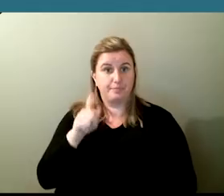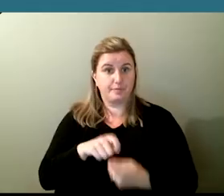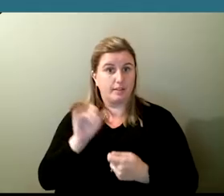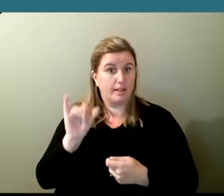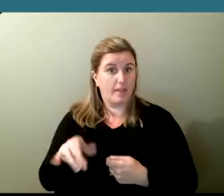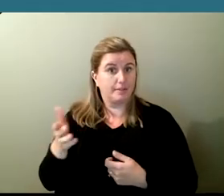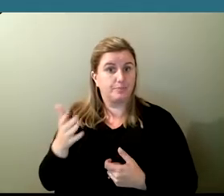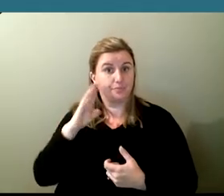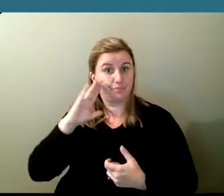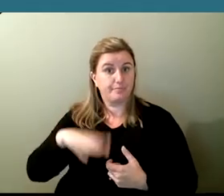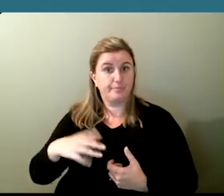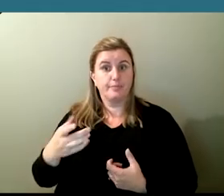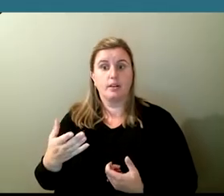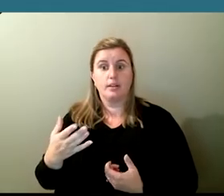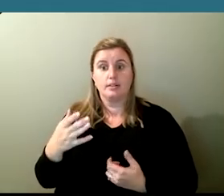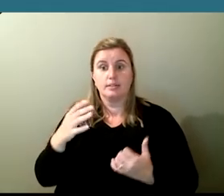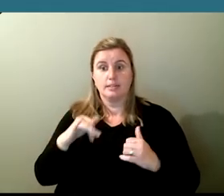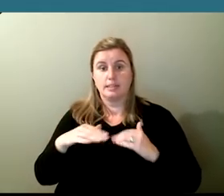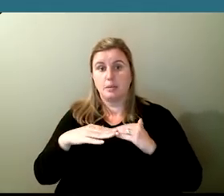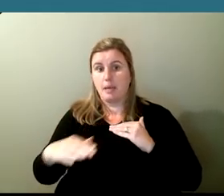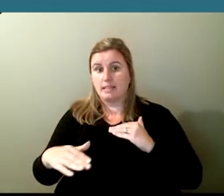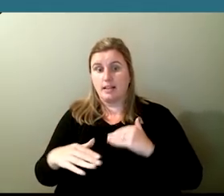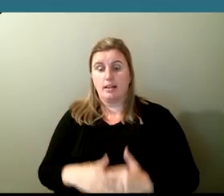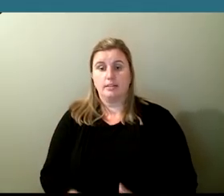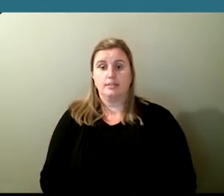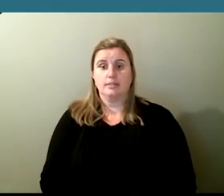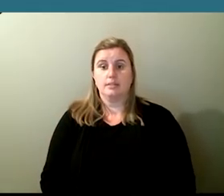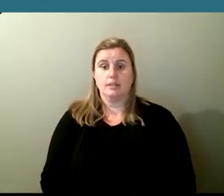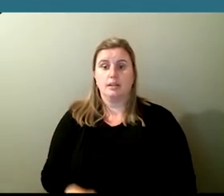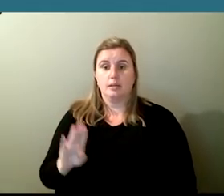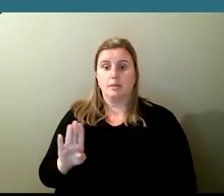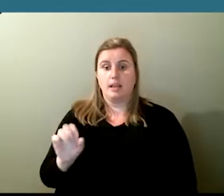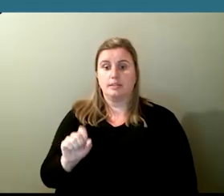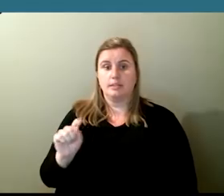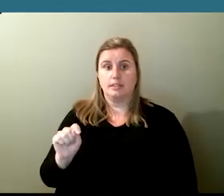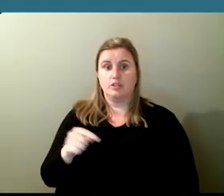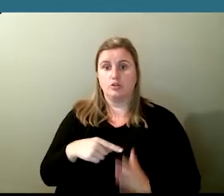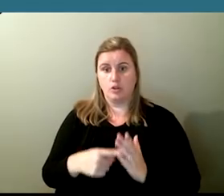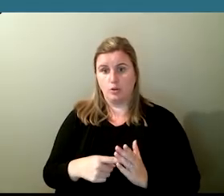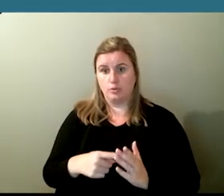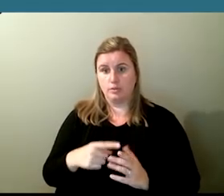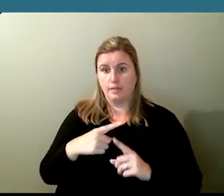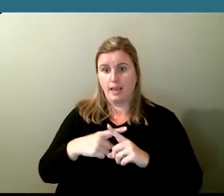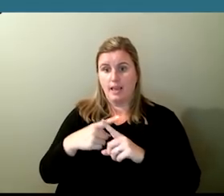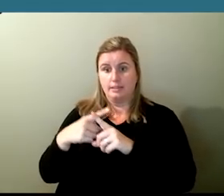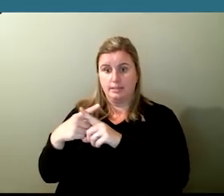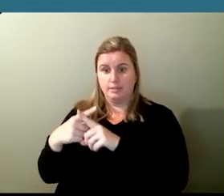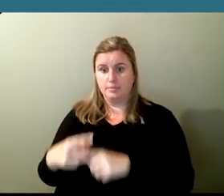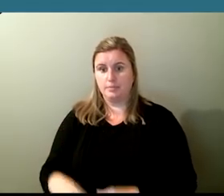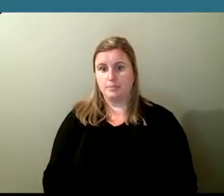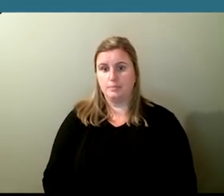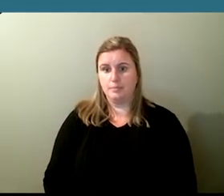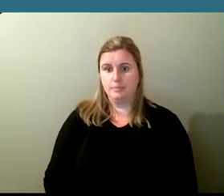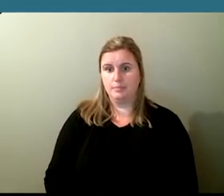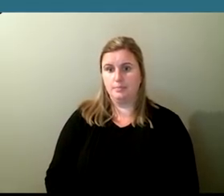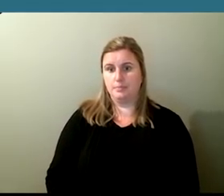consistent baseline, and where BST actually shows, which is actually the little x's, the x's, shows